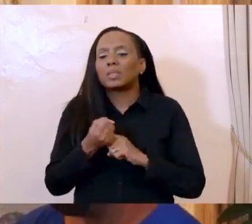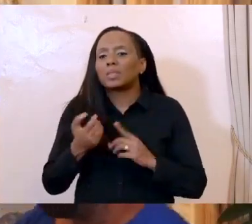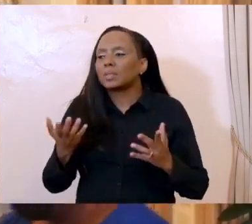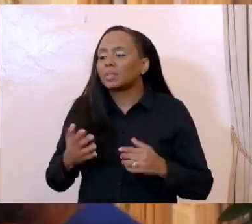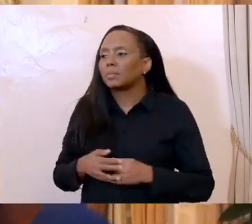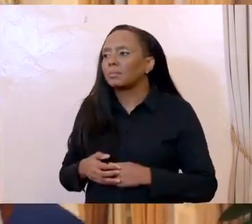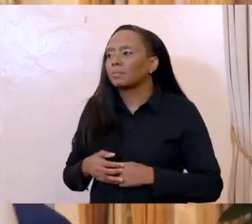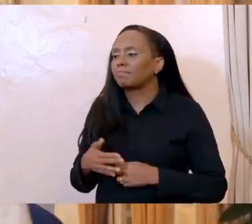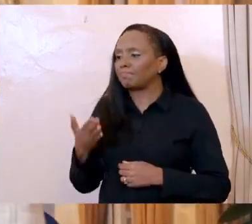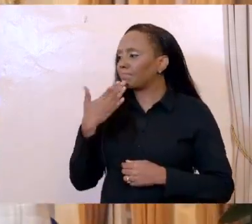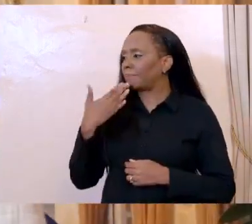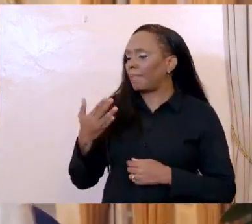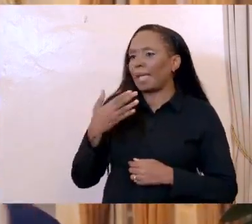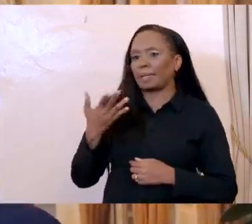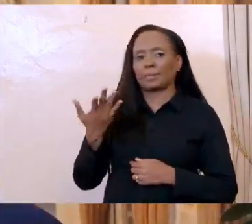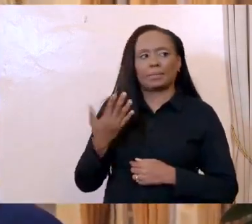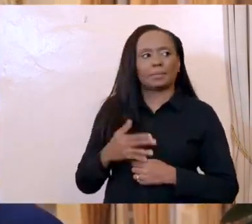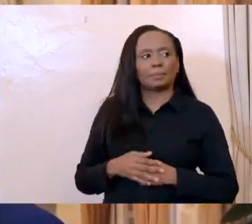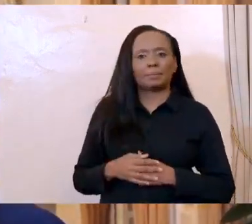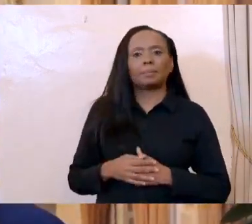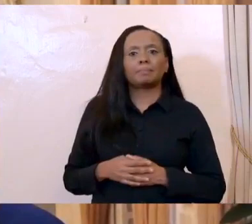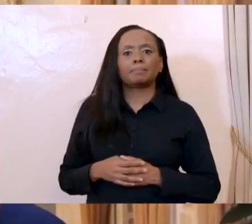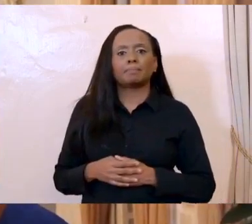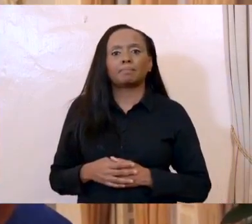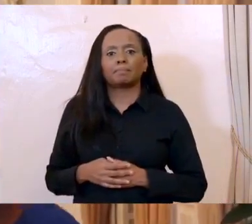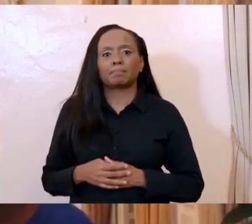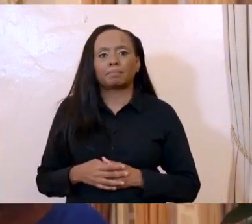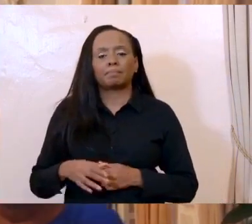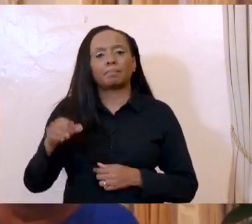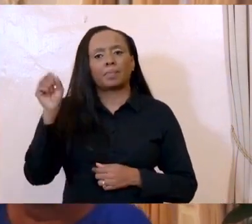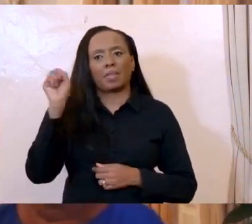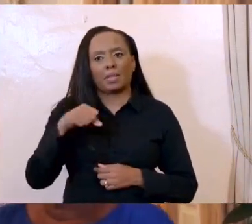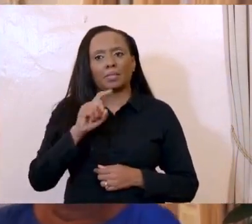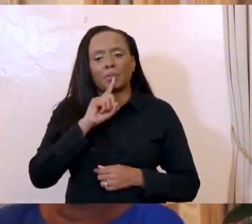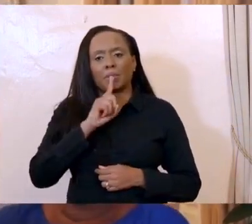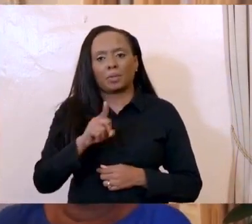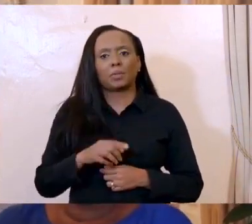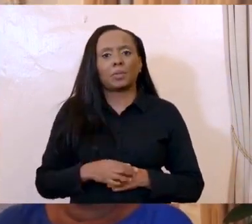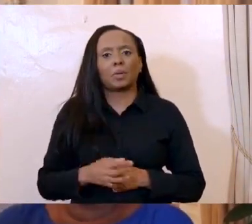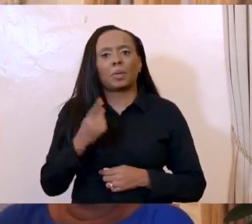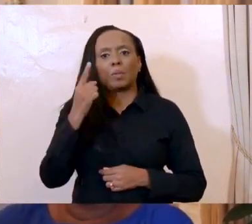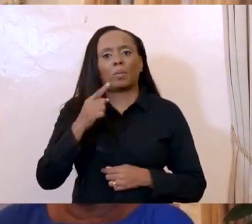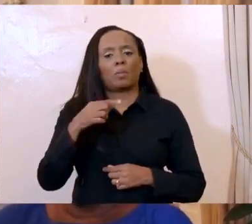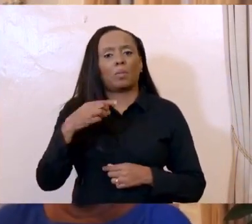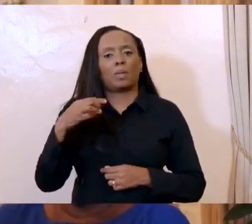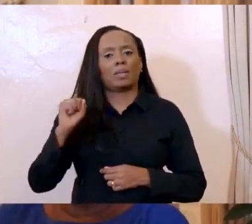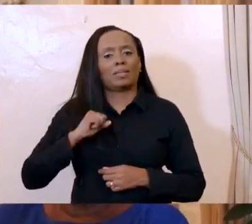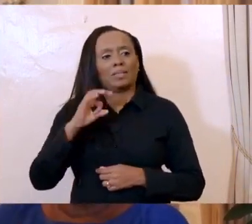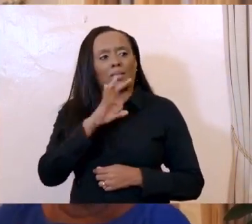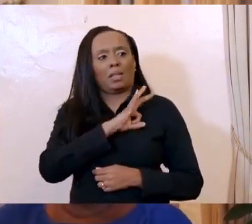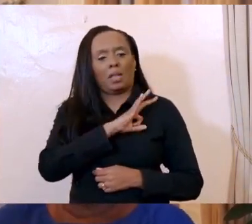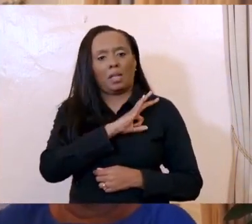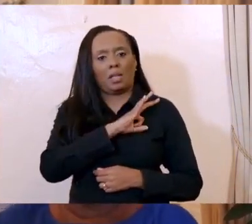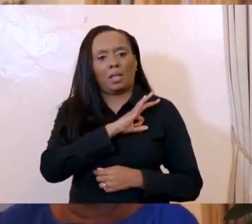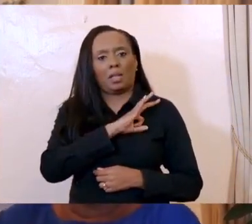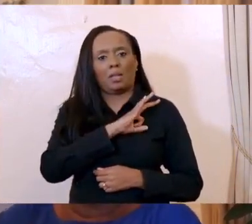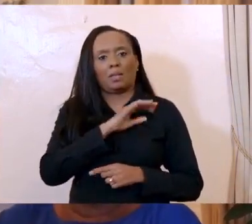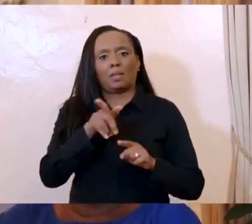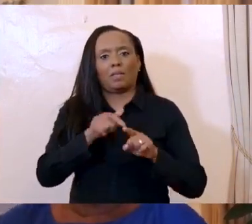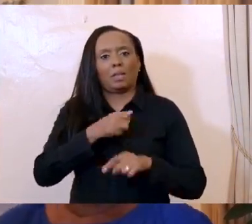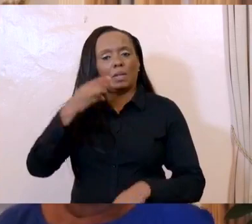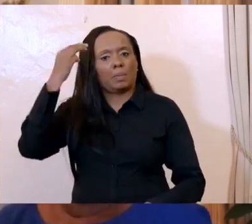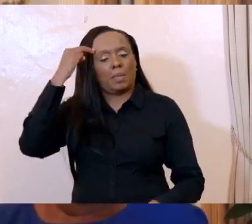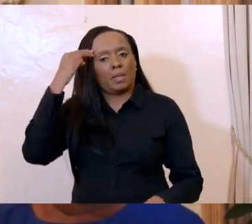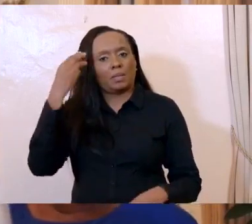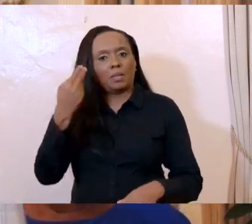Thanks for the question. Yes, it is true that a member of staff at the psychiatric